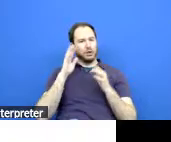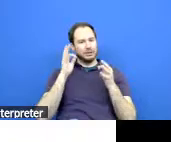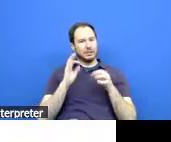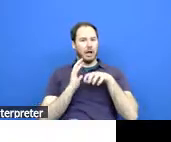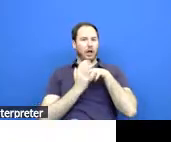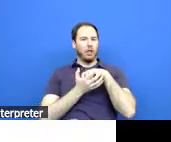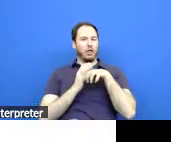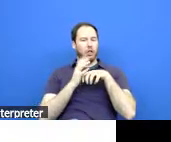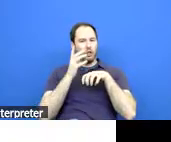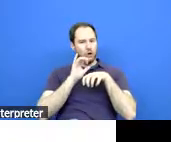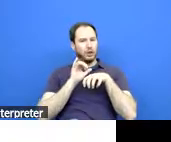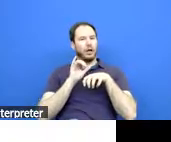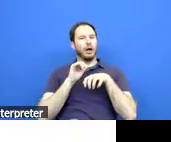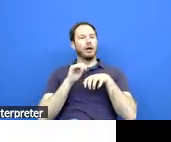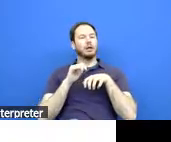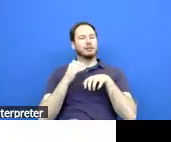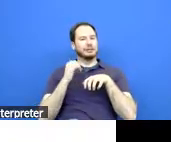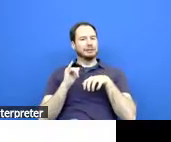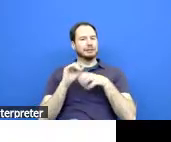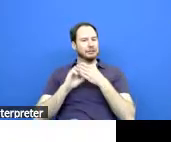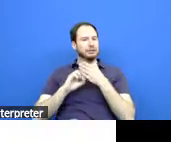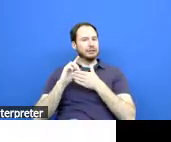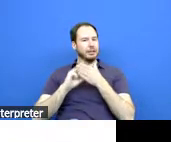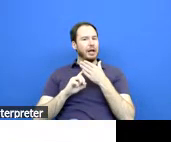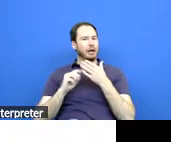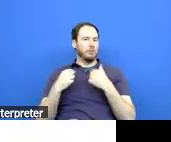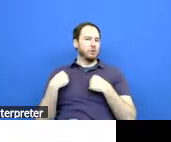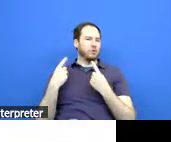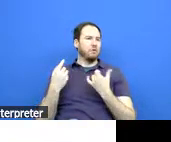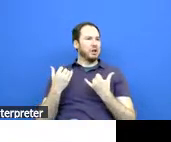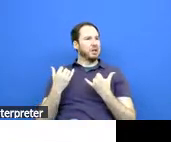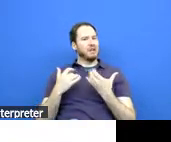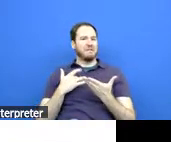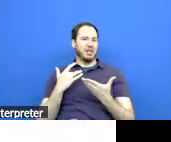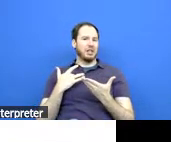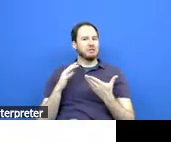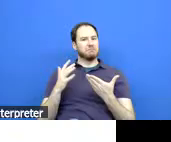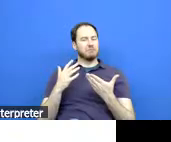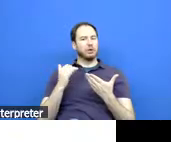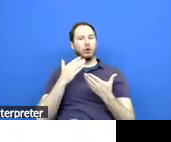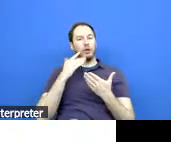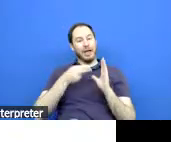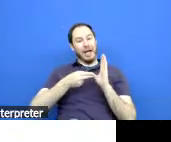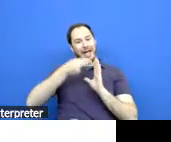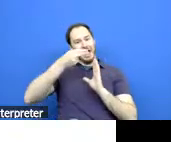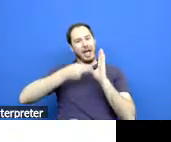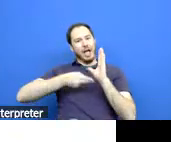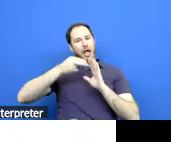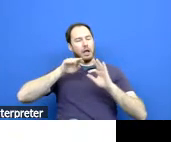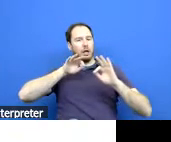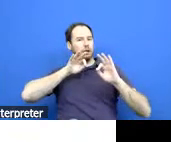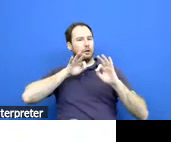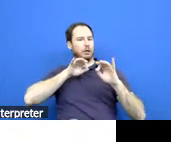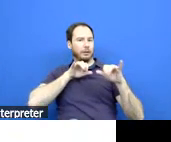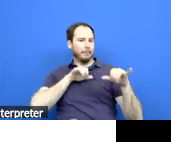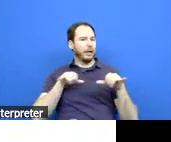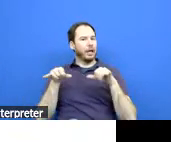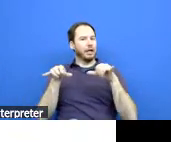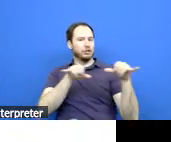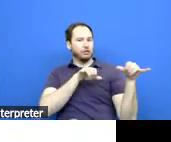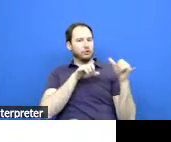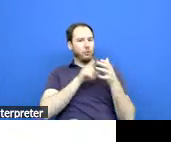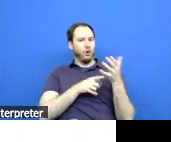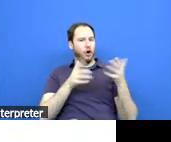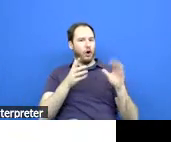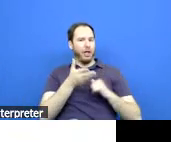And they're still, being worked on, but where we're at now, they're a good elevations that are kind of mimicking and adhering to